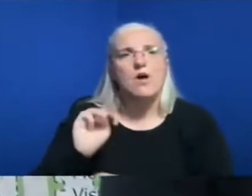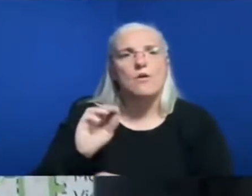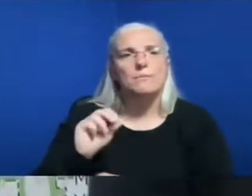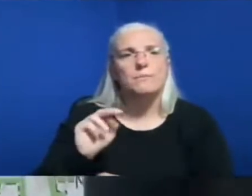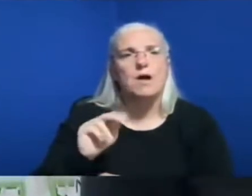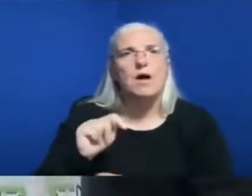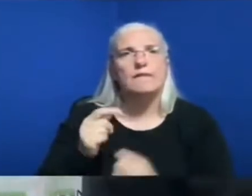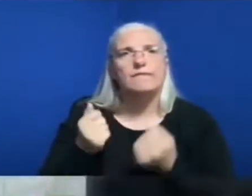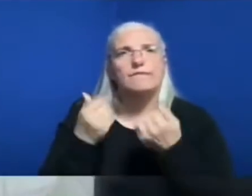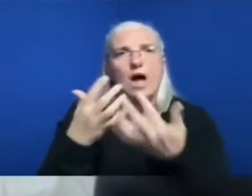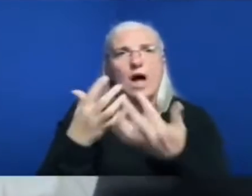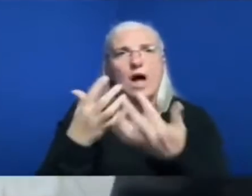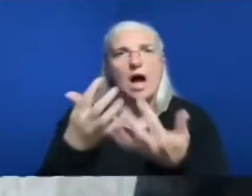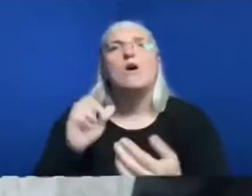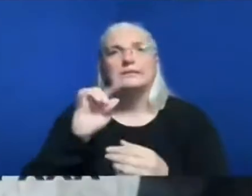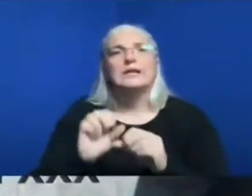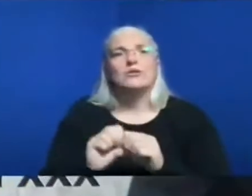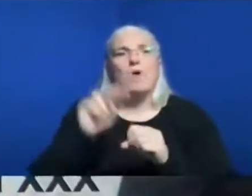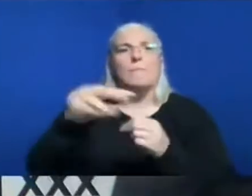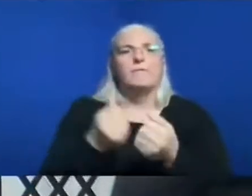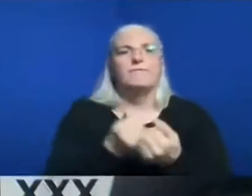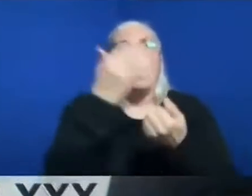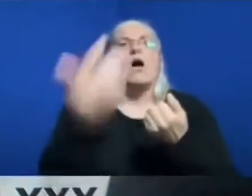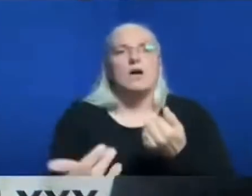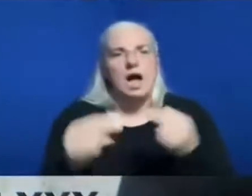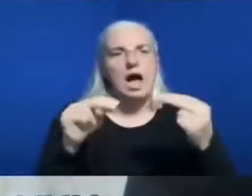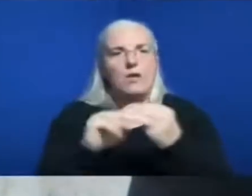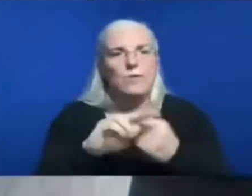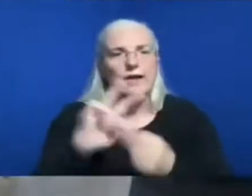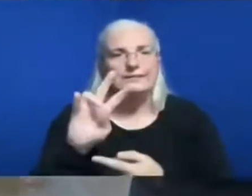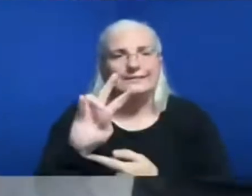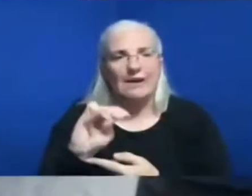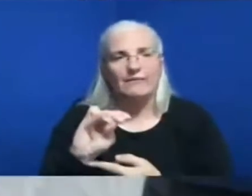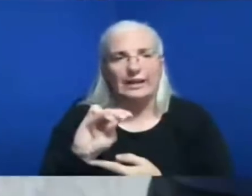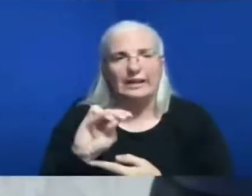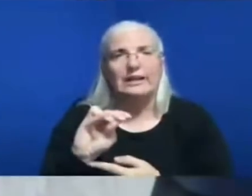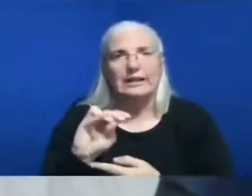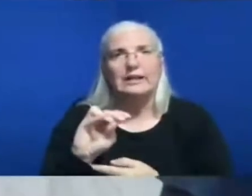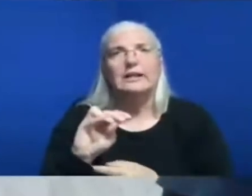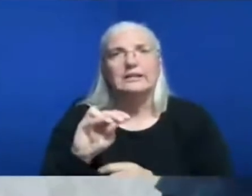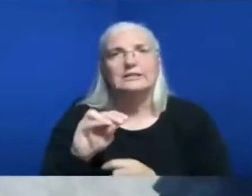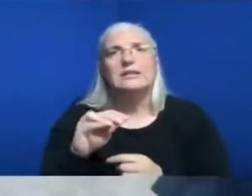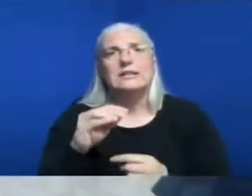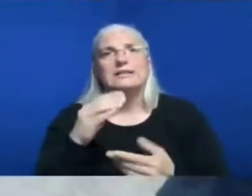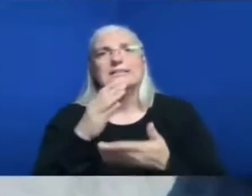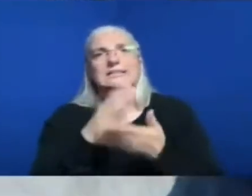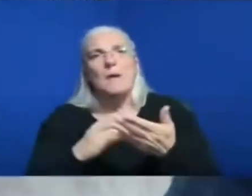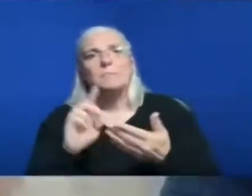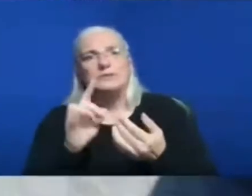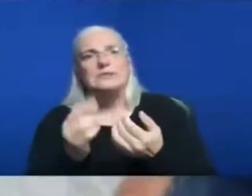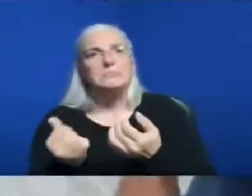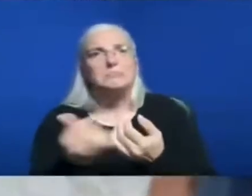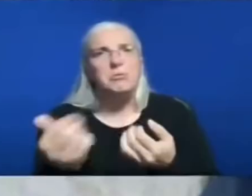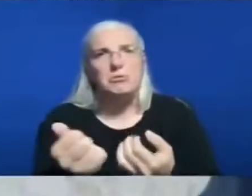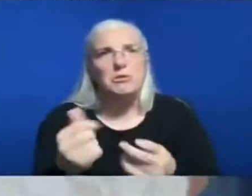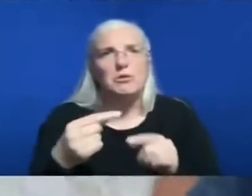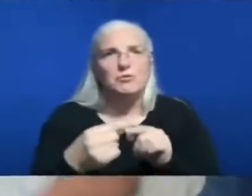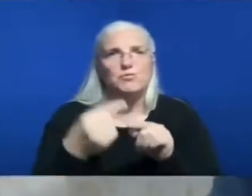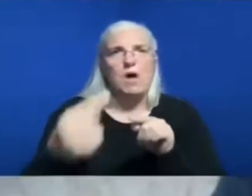And again, very small, but a portion of it did come across, and it came across right down near Squirrel